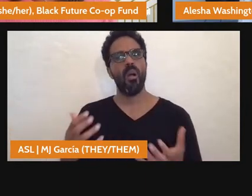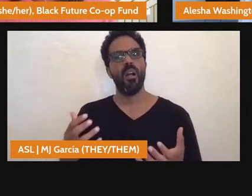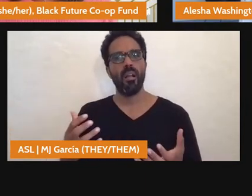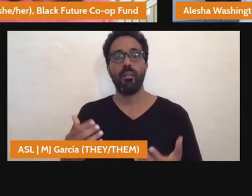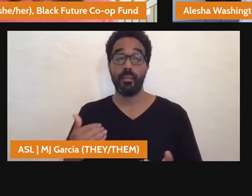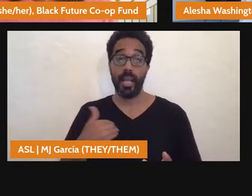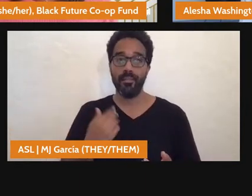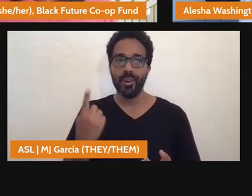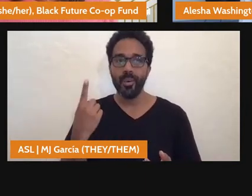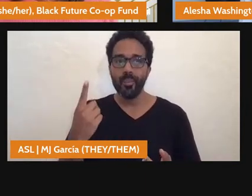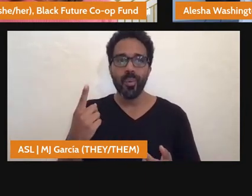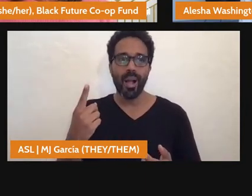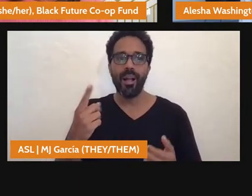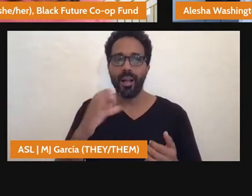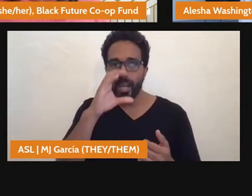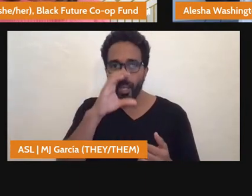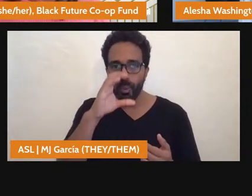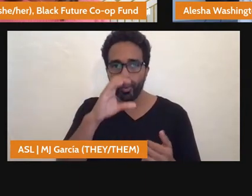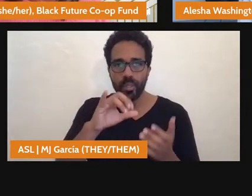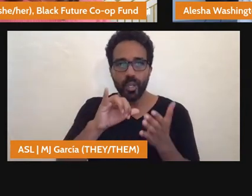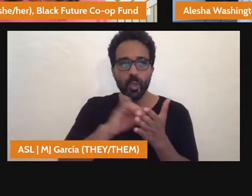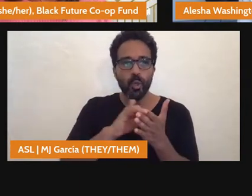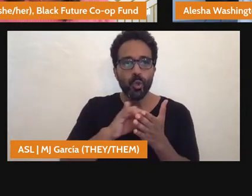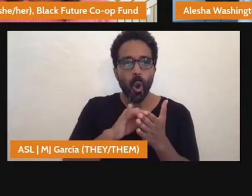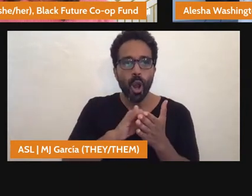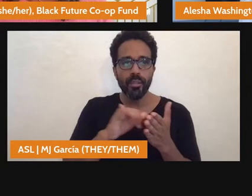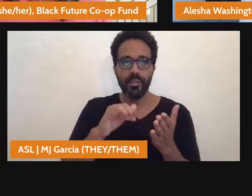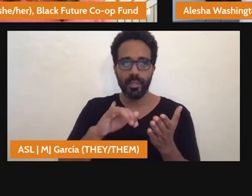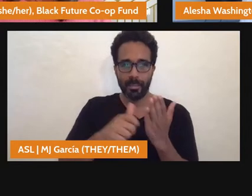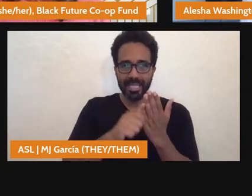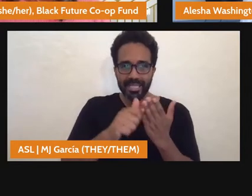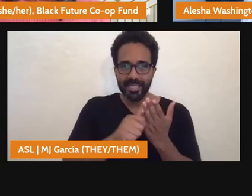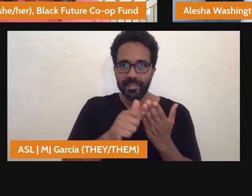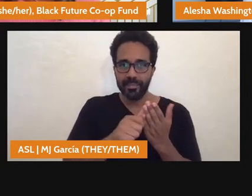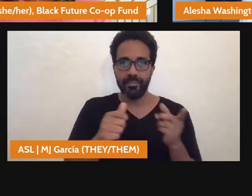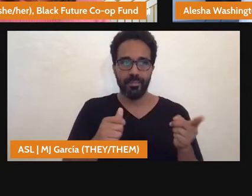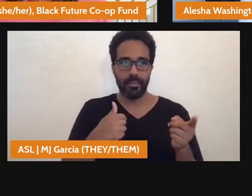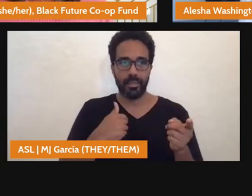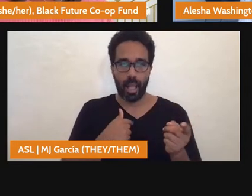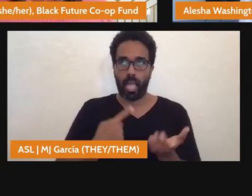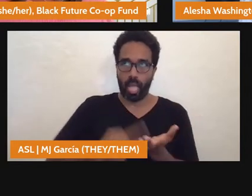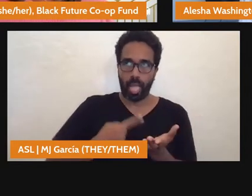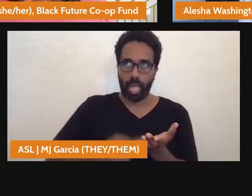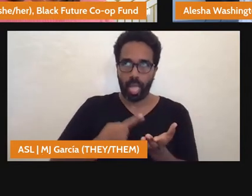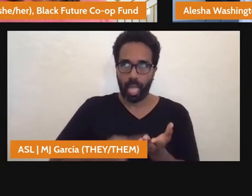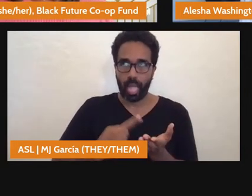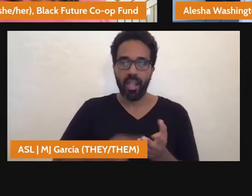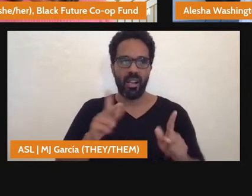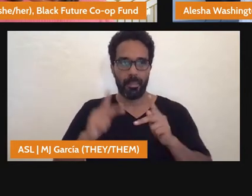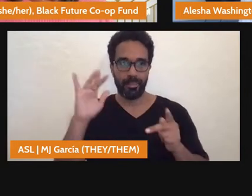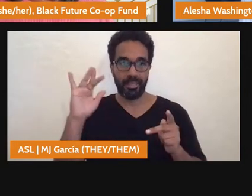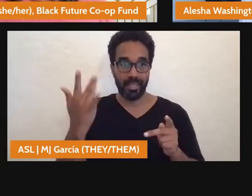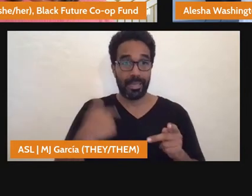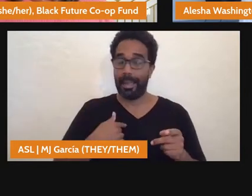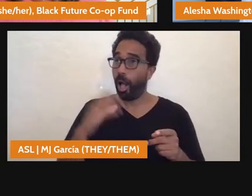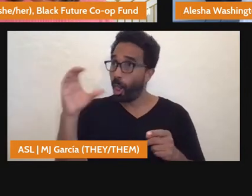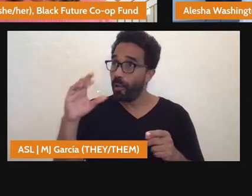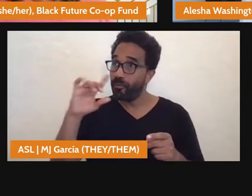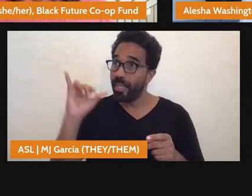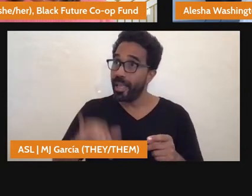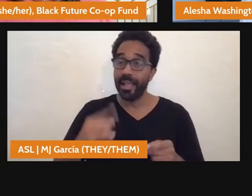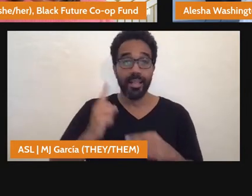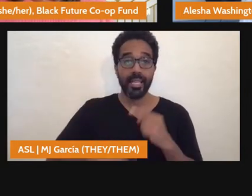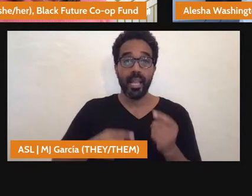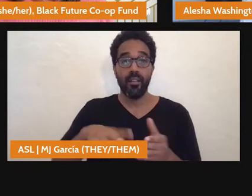cartoon I talk about all the time. People are probably sick of hearing me talk about it because I can't find it. because I saw it years ago, and it's like two people inside